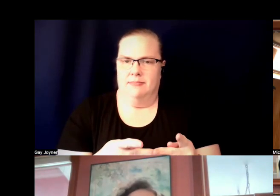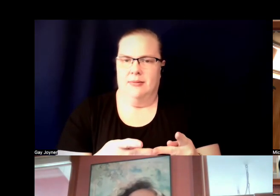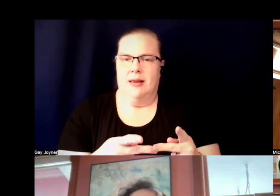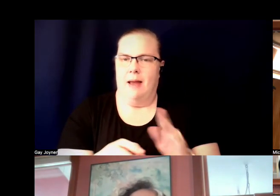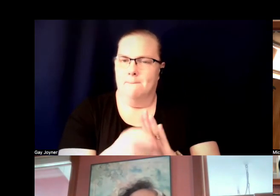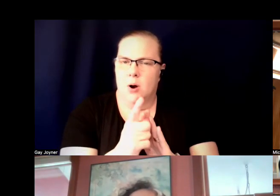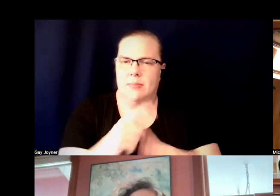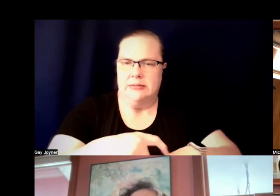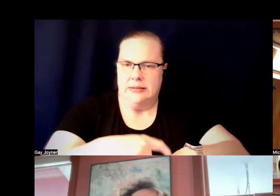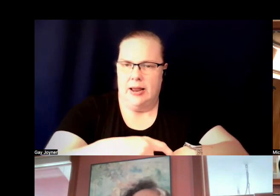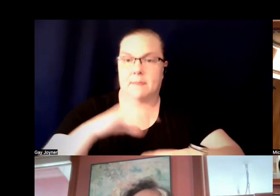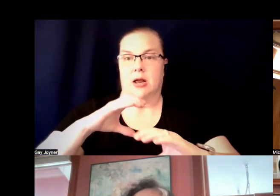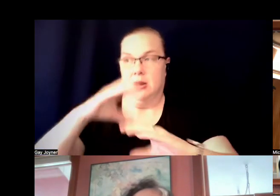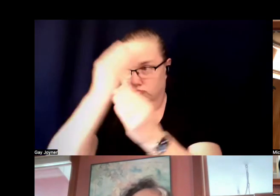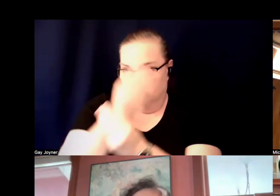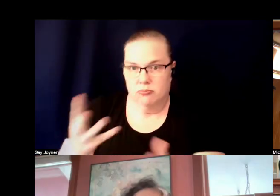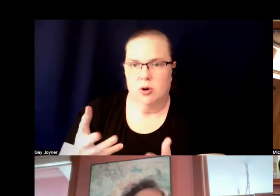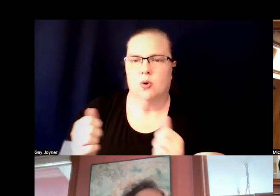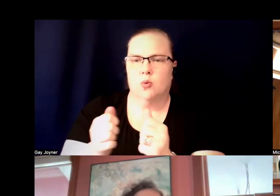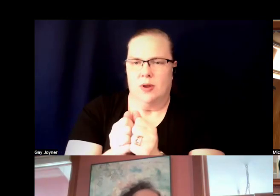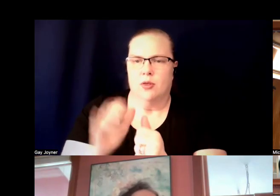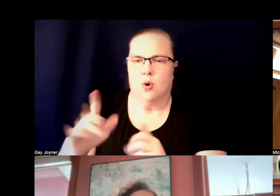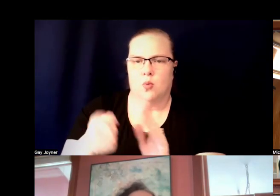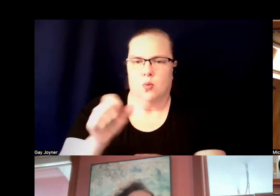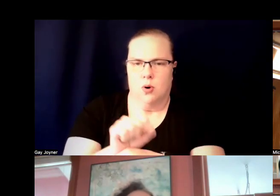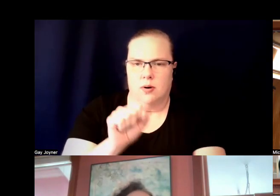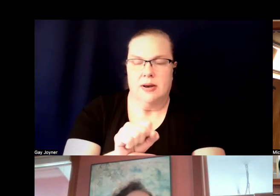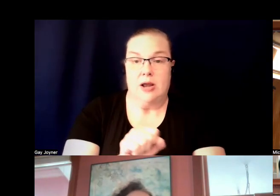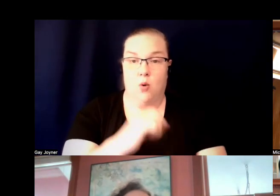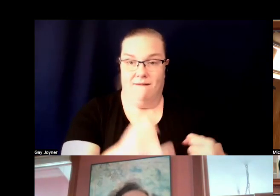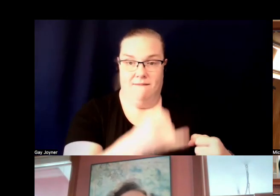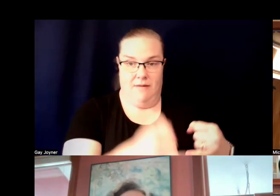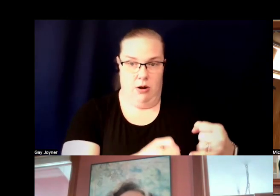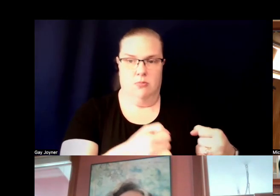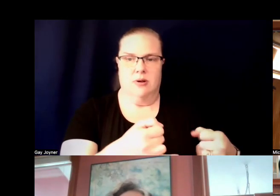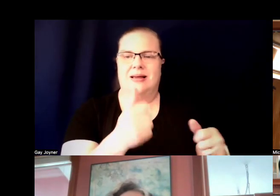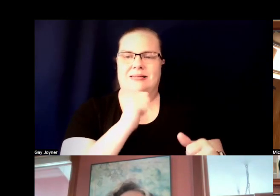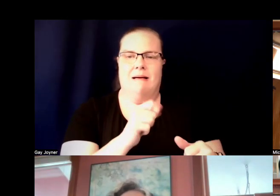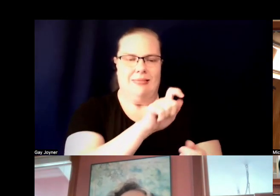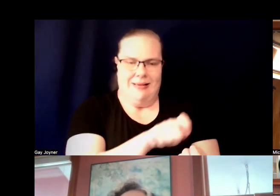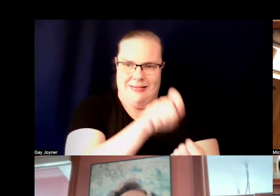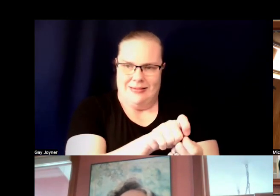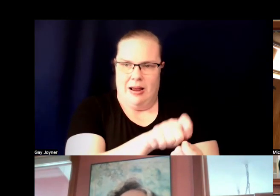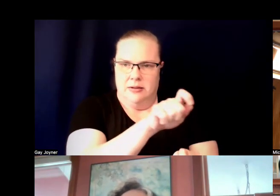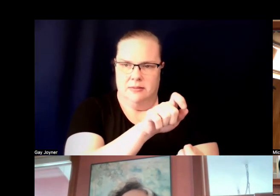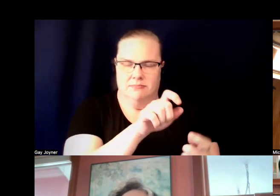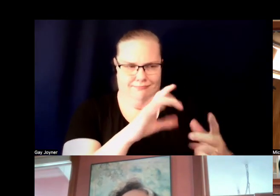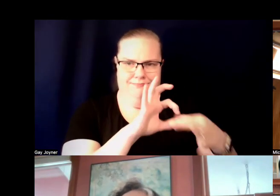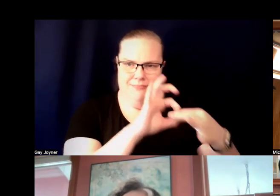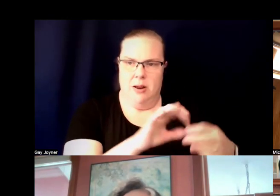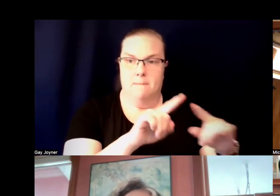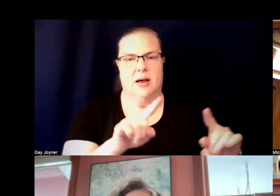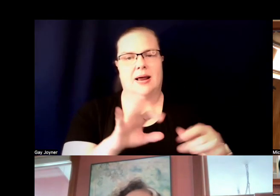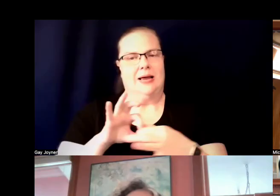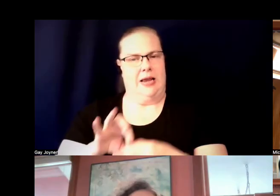is never a rendering of the exact scene, but rather a reflection of her connection to it. She'll often remove